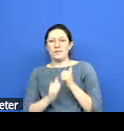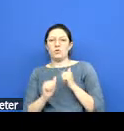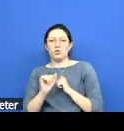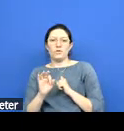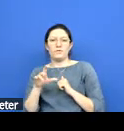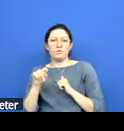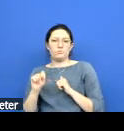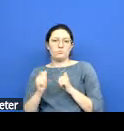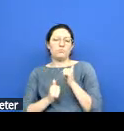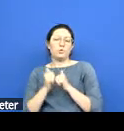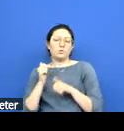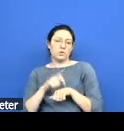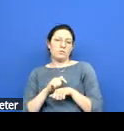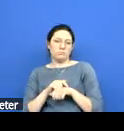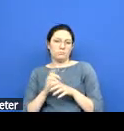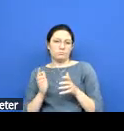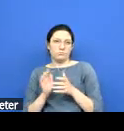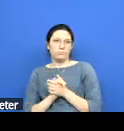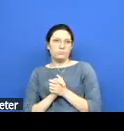of the time.